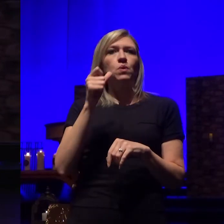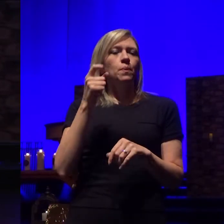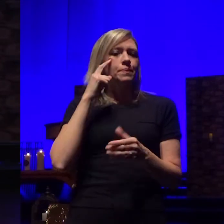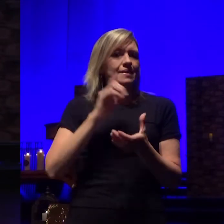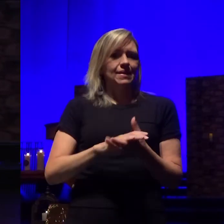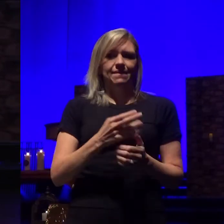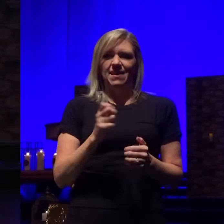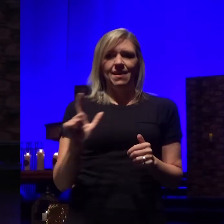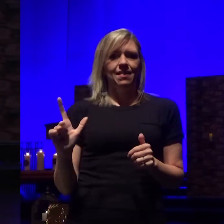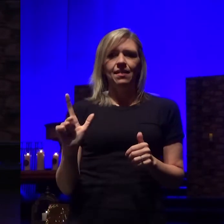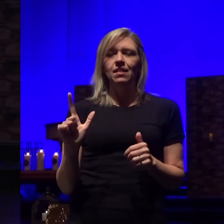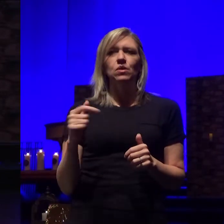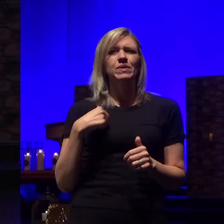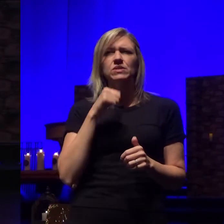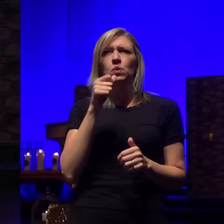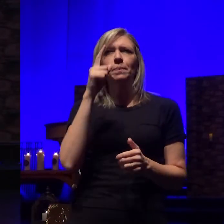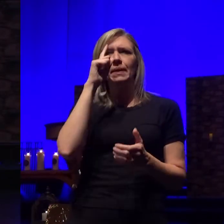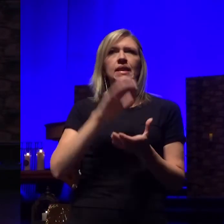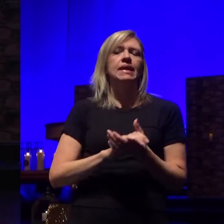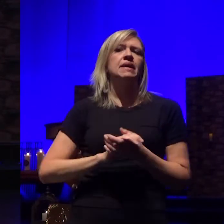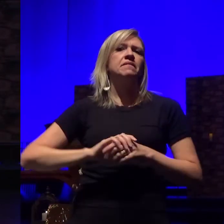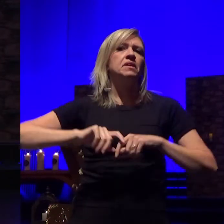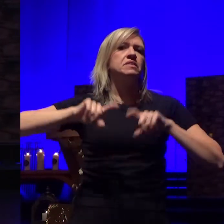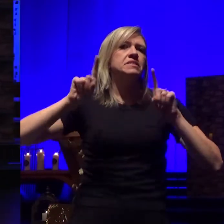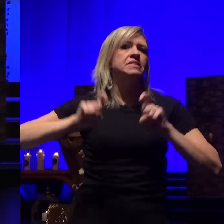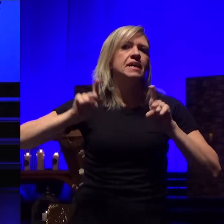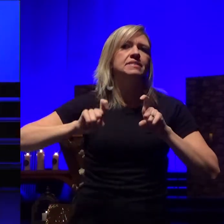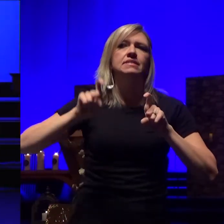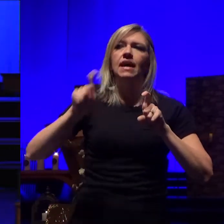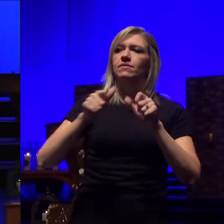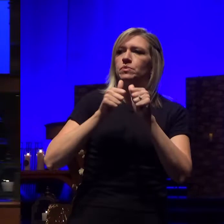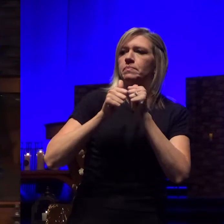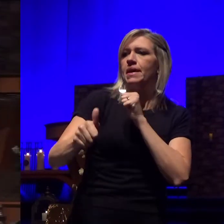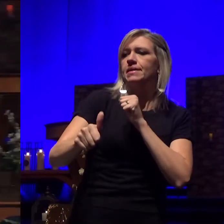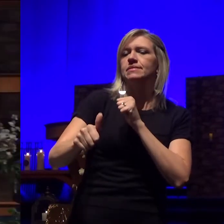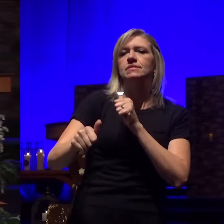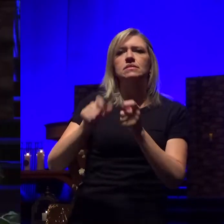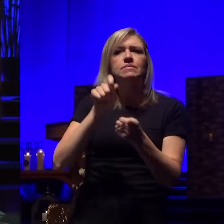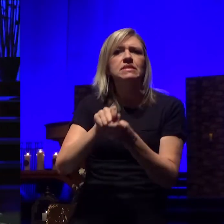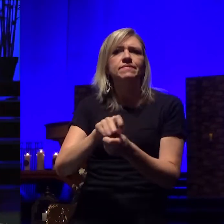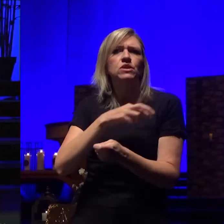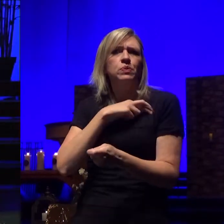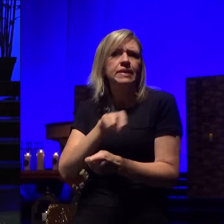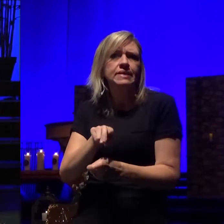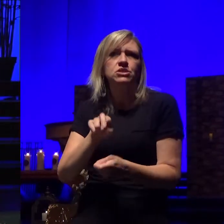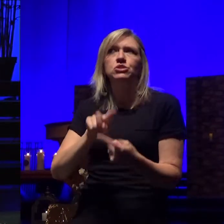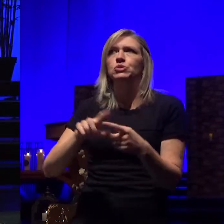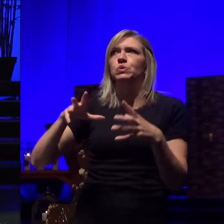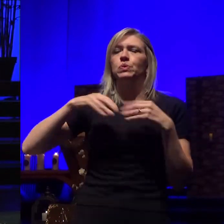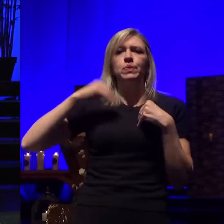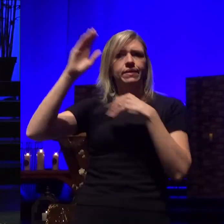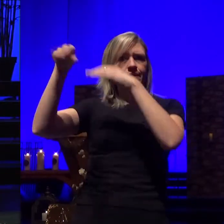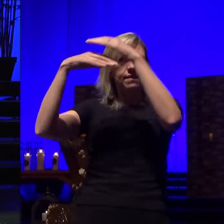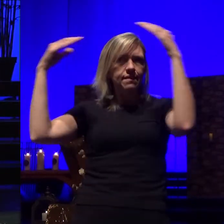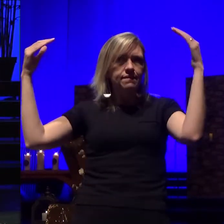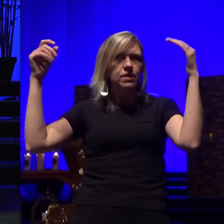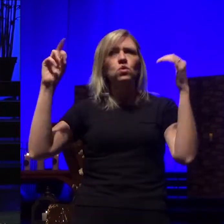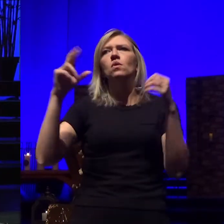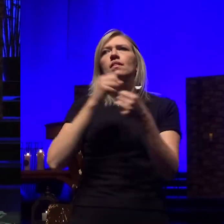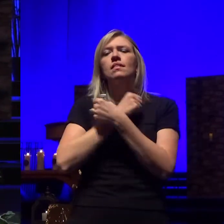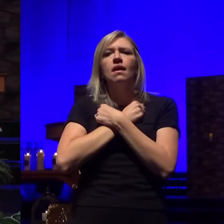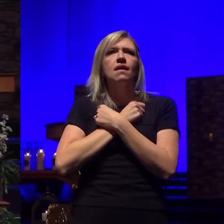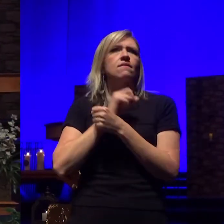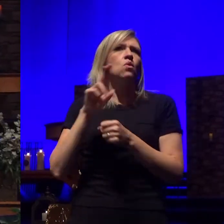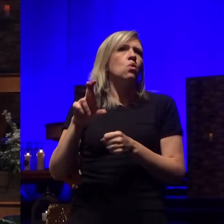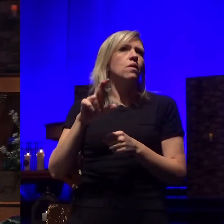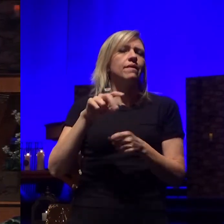Because we don't believe in hell, we don't believe in a test that says you have to be a particular religion to go to heaven and be loved by God, or of a